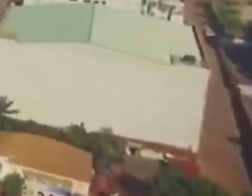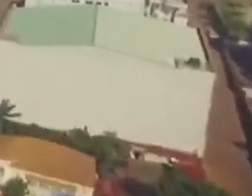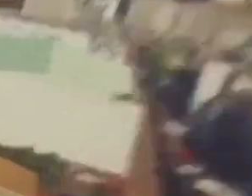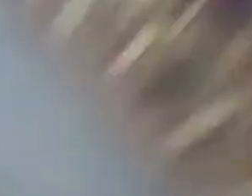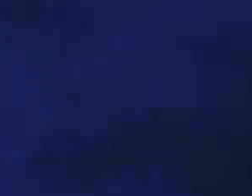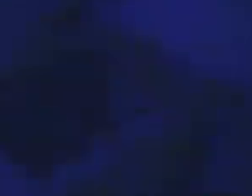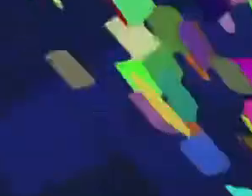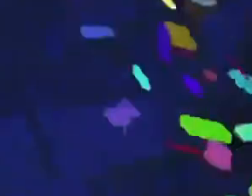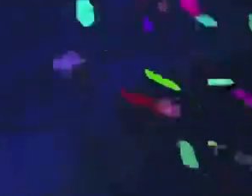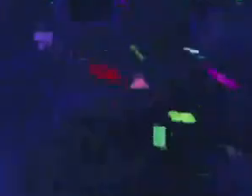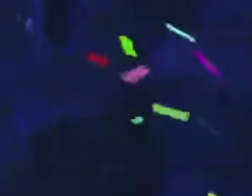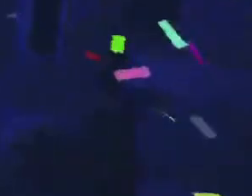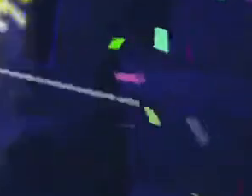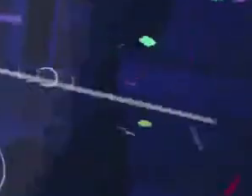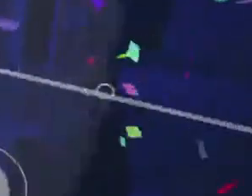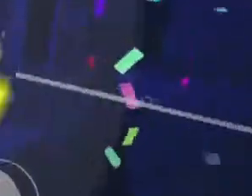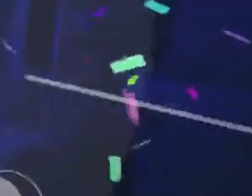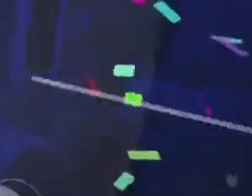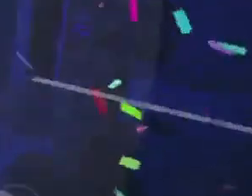Ugandan.